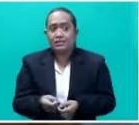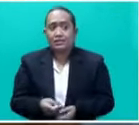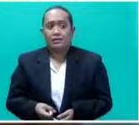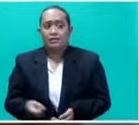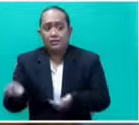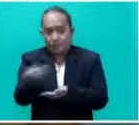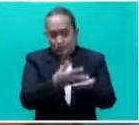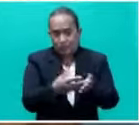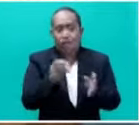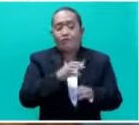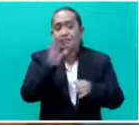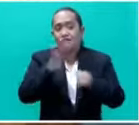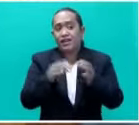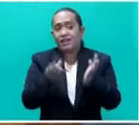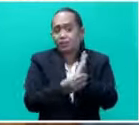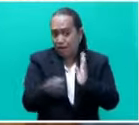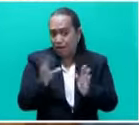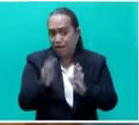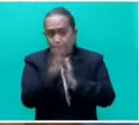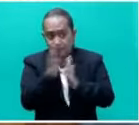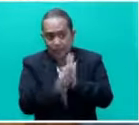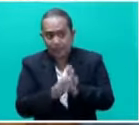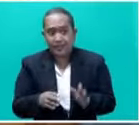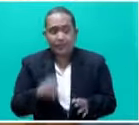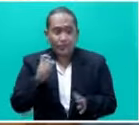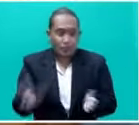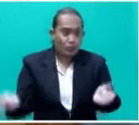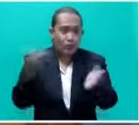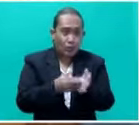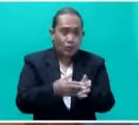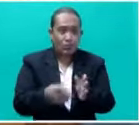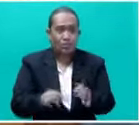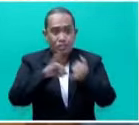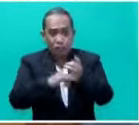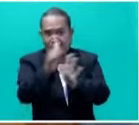the final draft of the bill, which is now going to the Solicitor General's office, and there's been